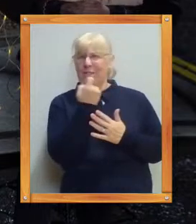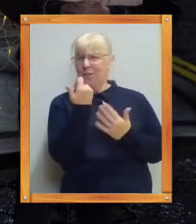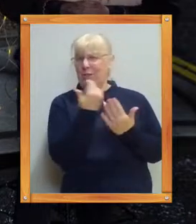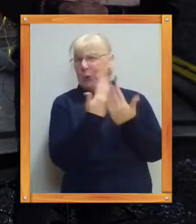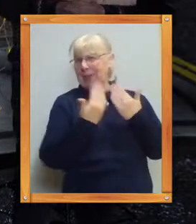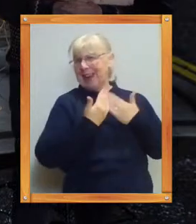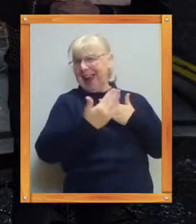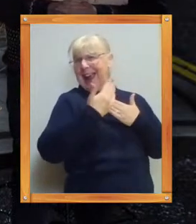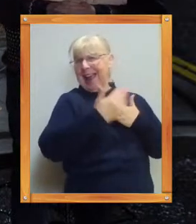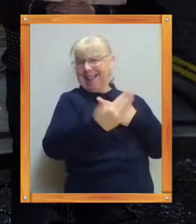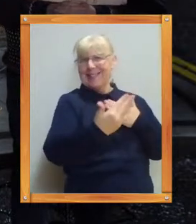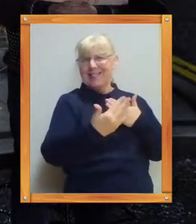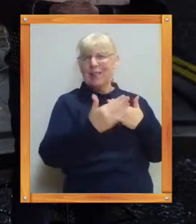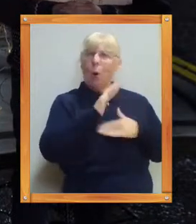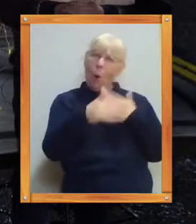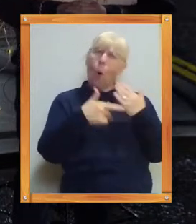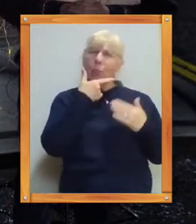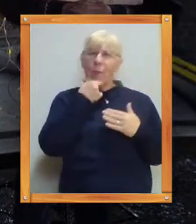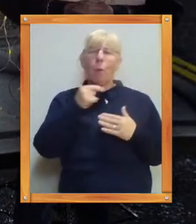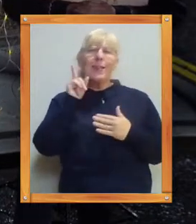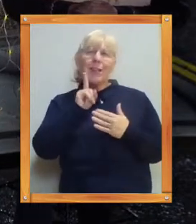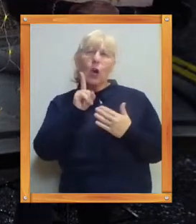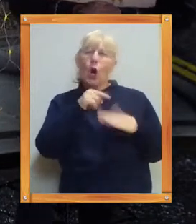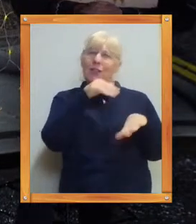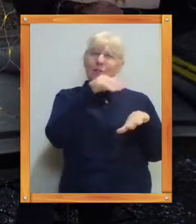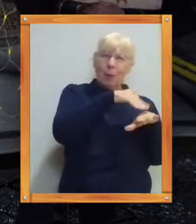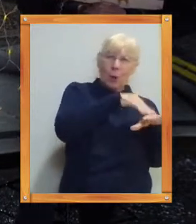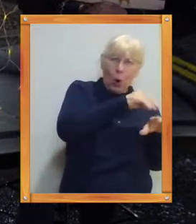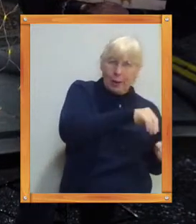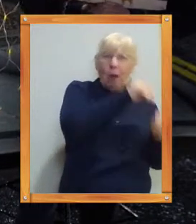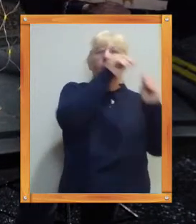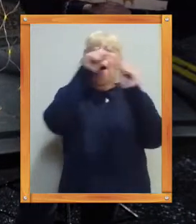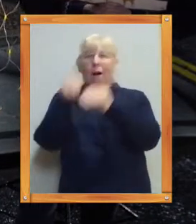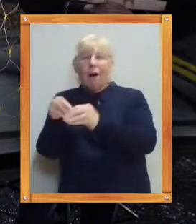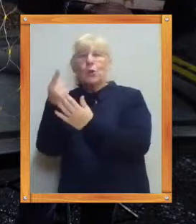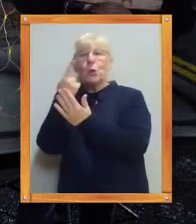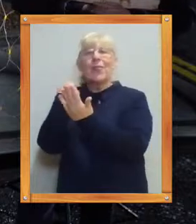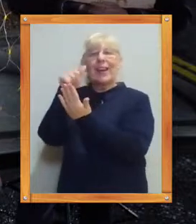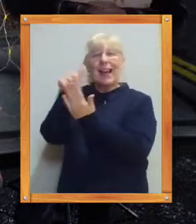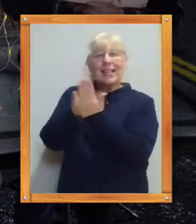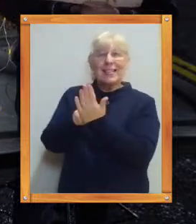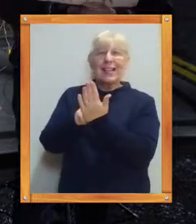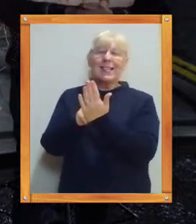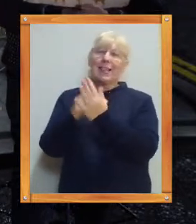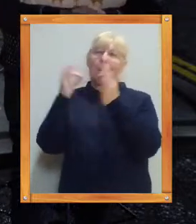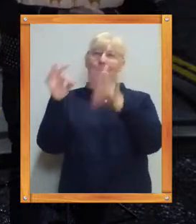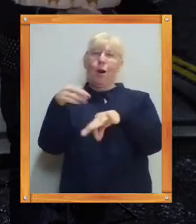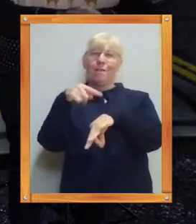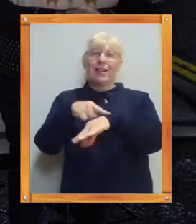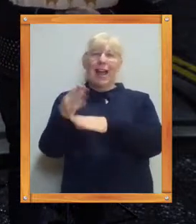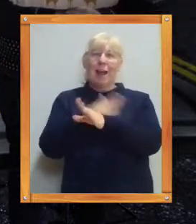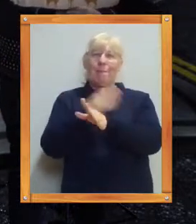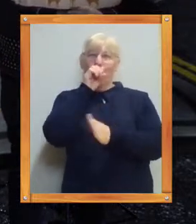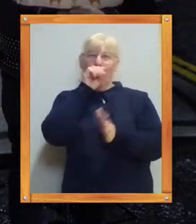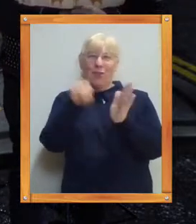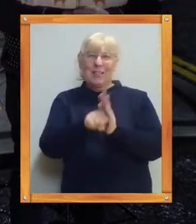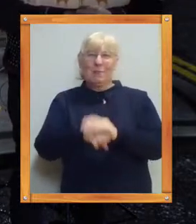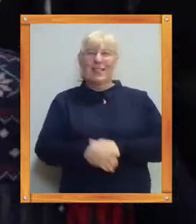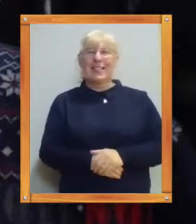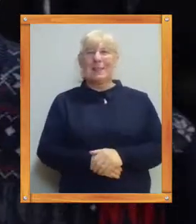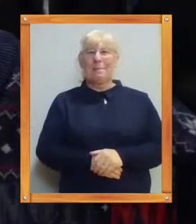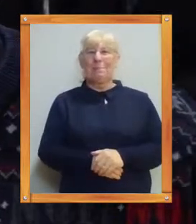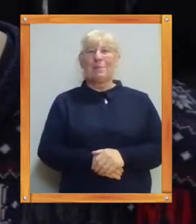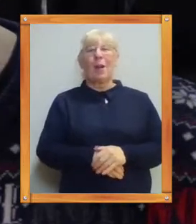get everyone moved over onto my nice list just in time for Christmas. Oh, well, that is good news for the boys and girls